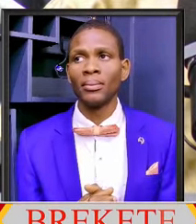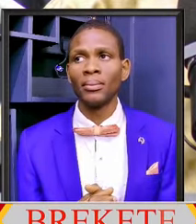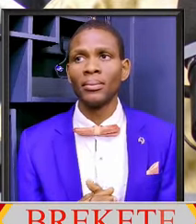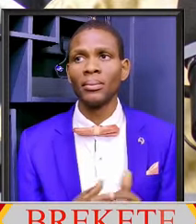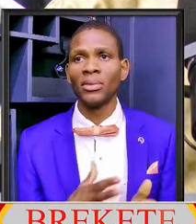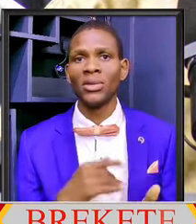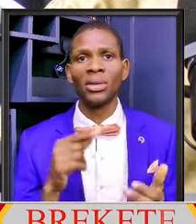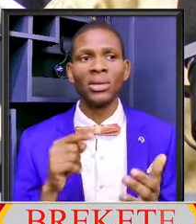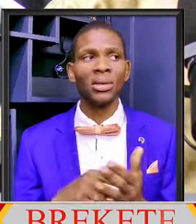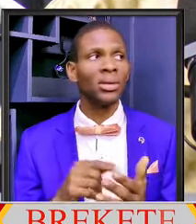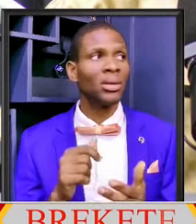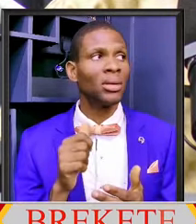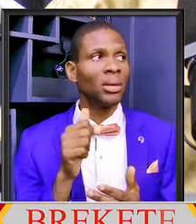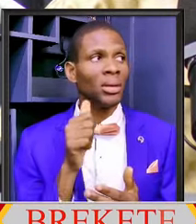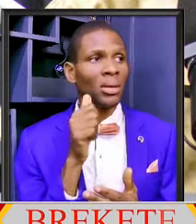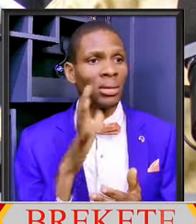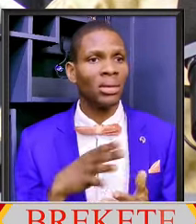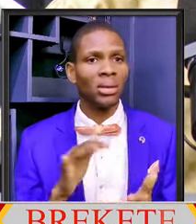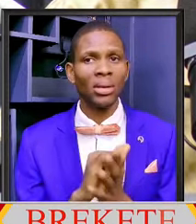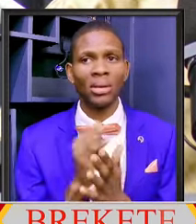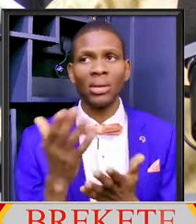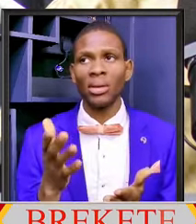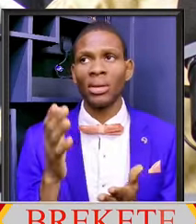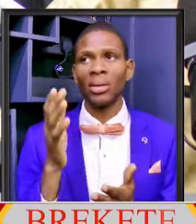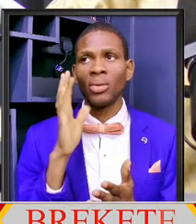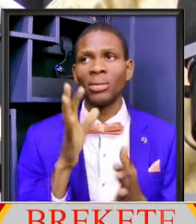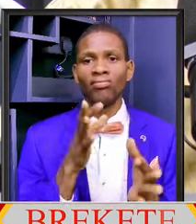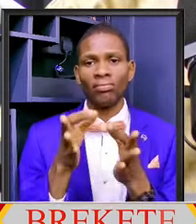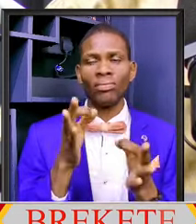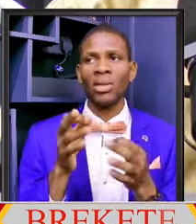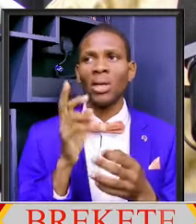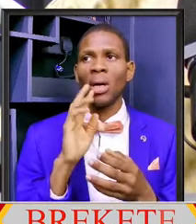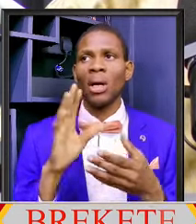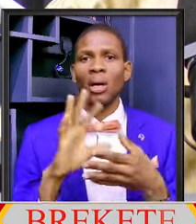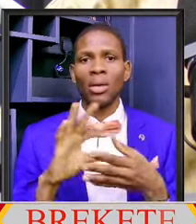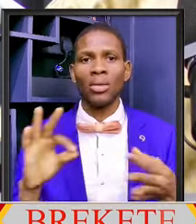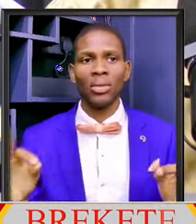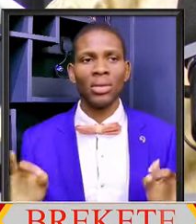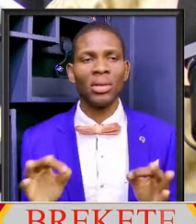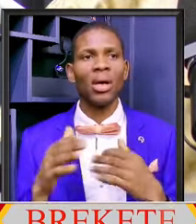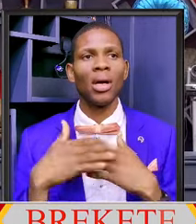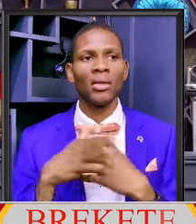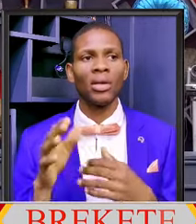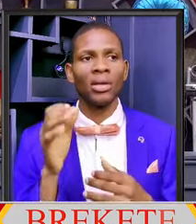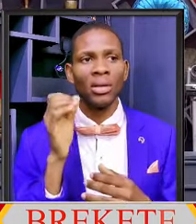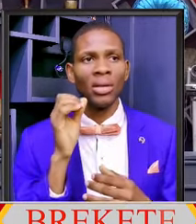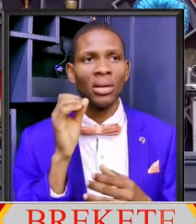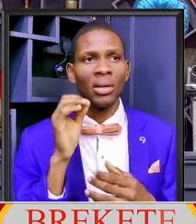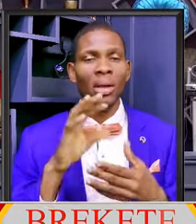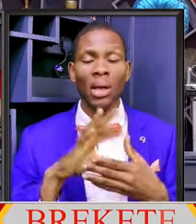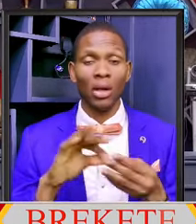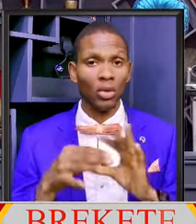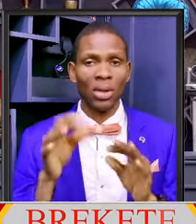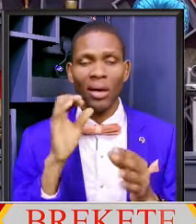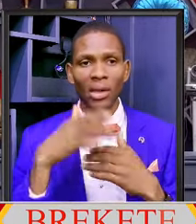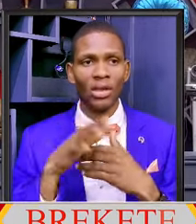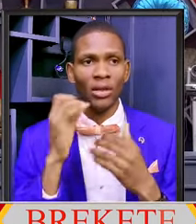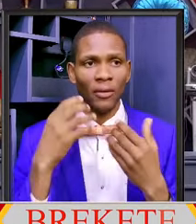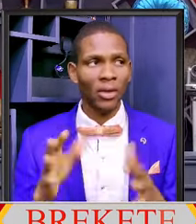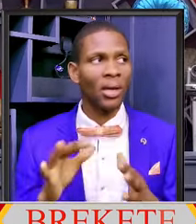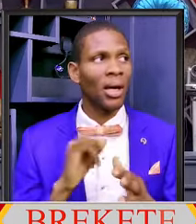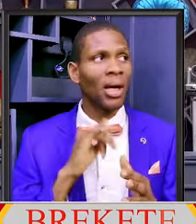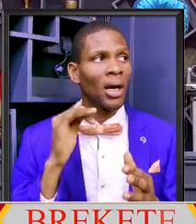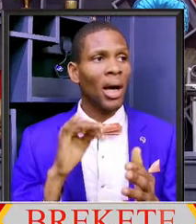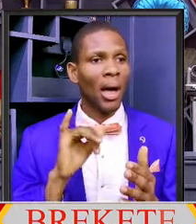And this lady way they here, she go narrate her story. And then after she talk and finish, I go help